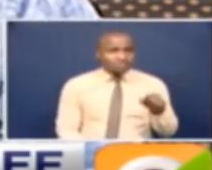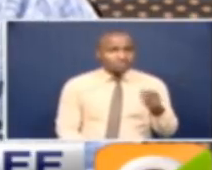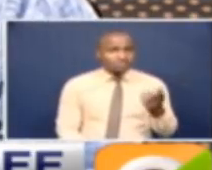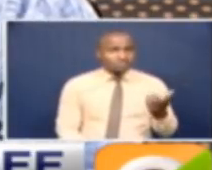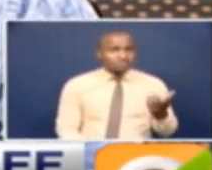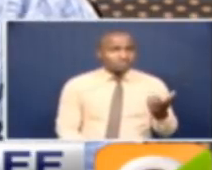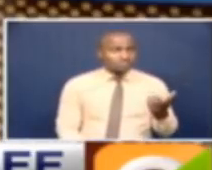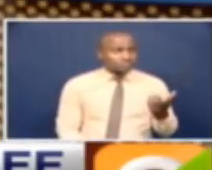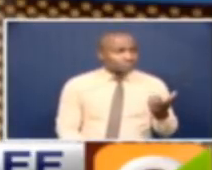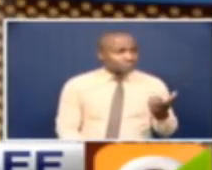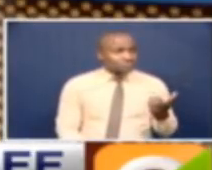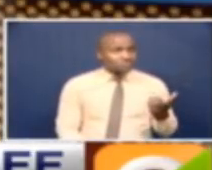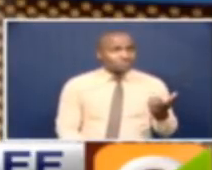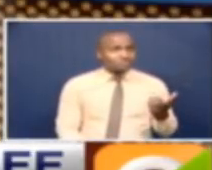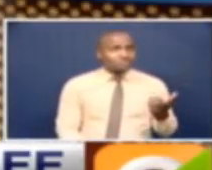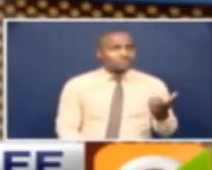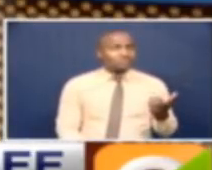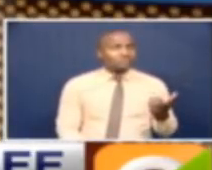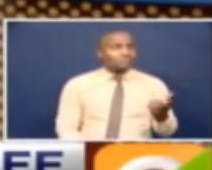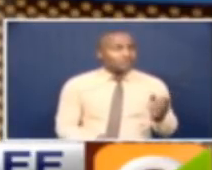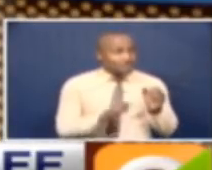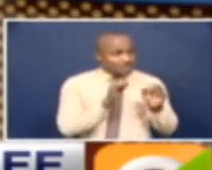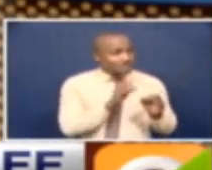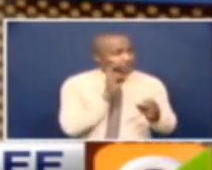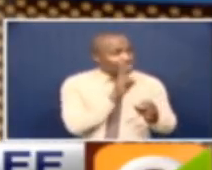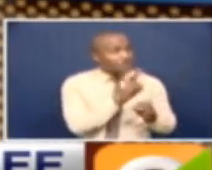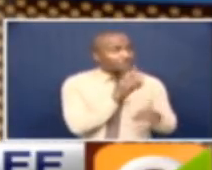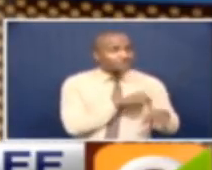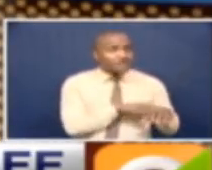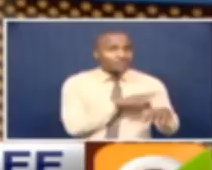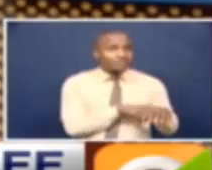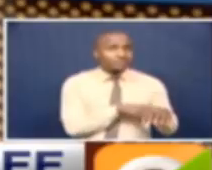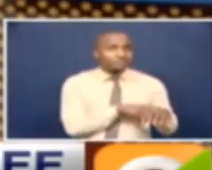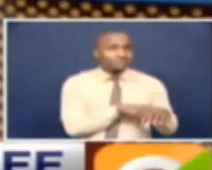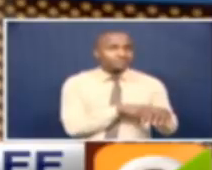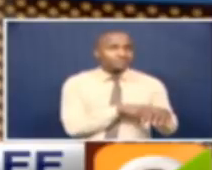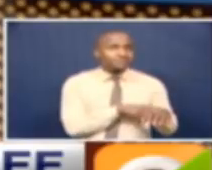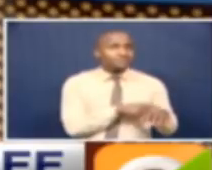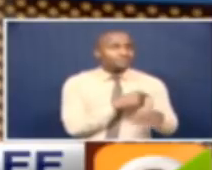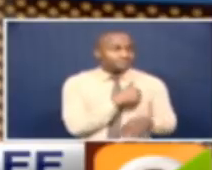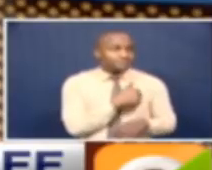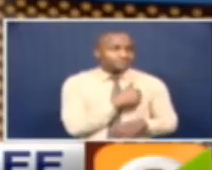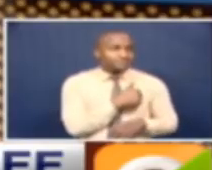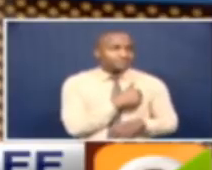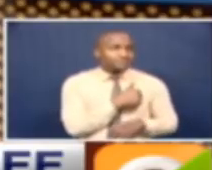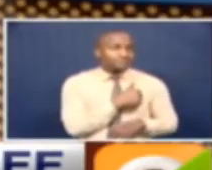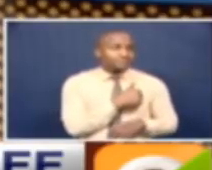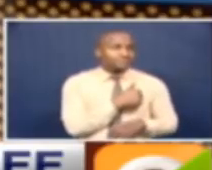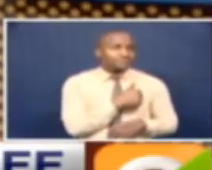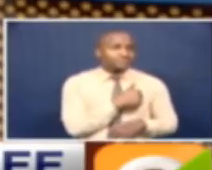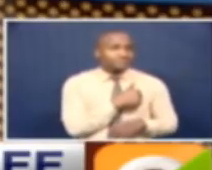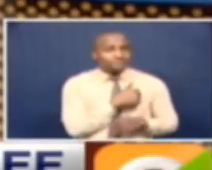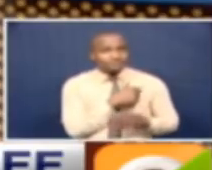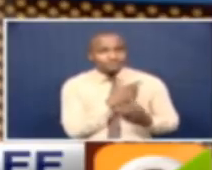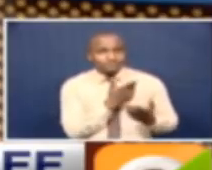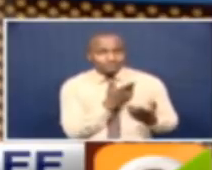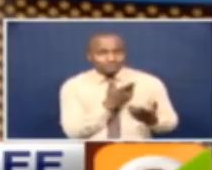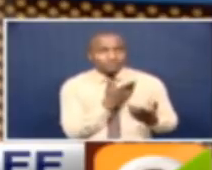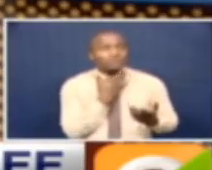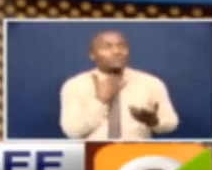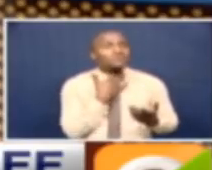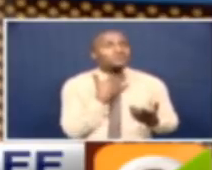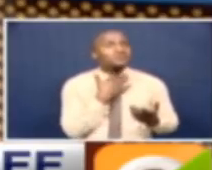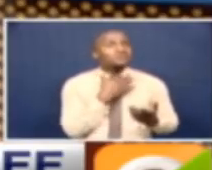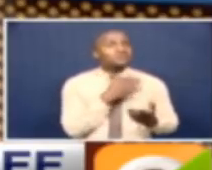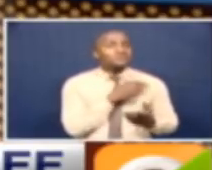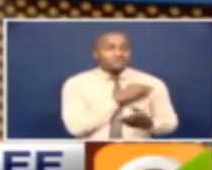huh? As I said, if you looked at the time when I was saying I'm now moving towards aligning